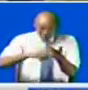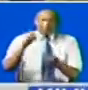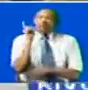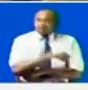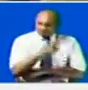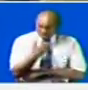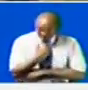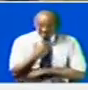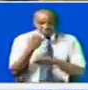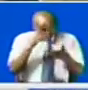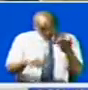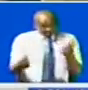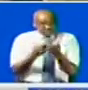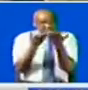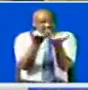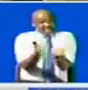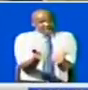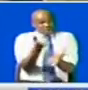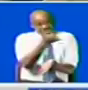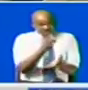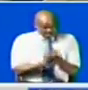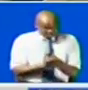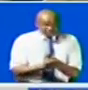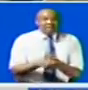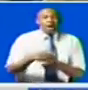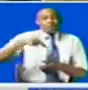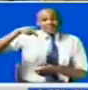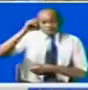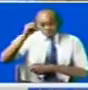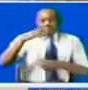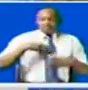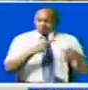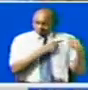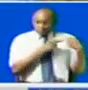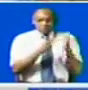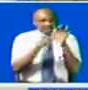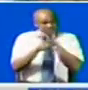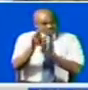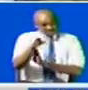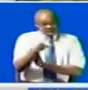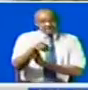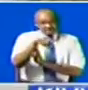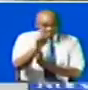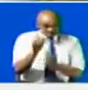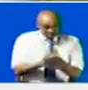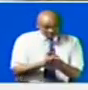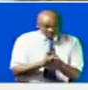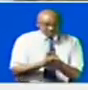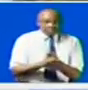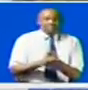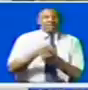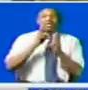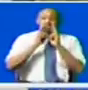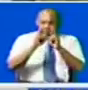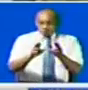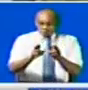concluded. And what is happening now is that the presiding officers and their deputies are returning the